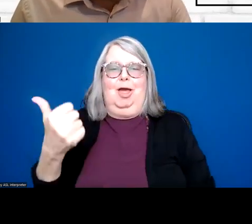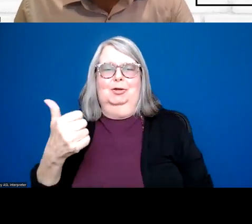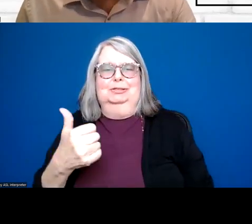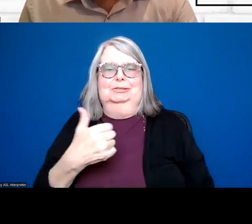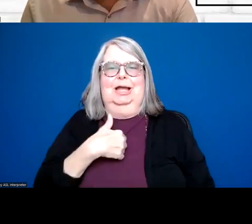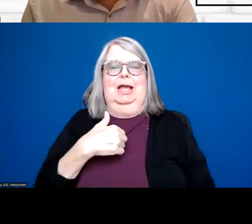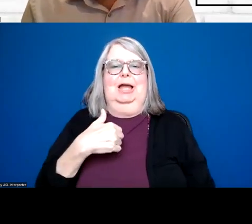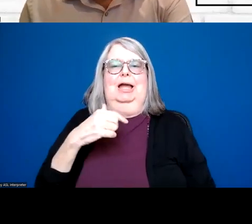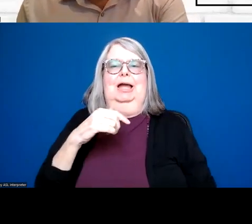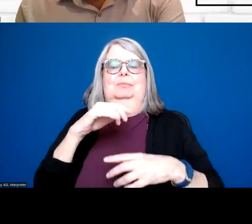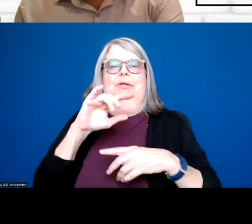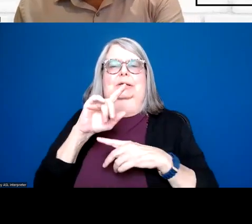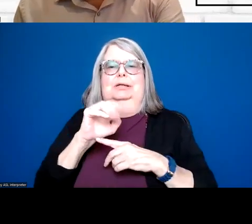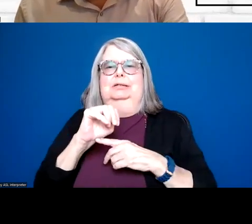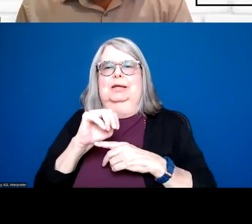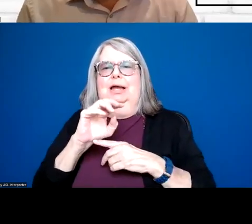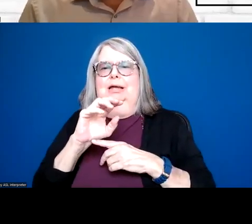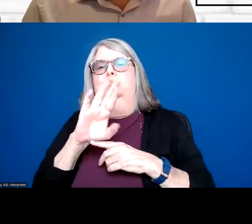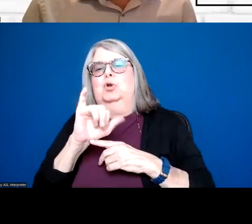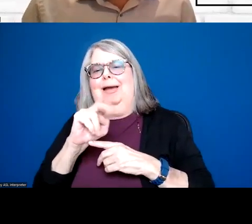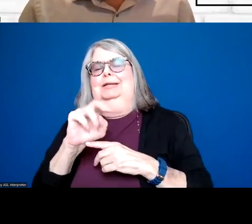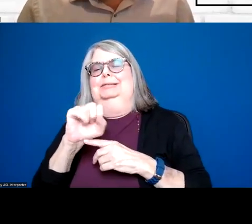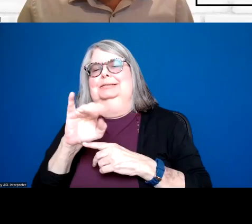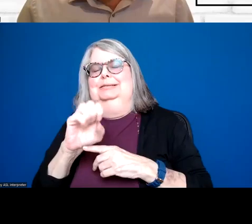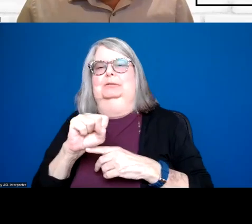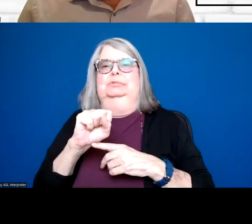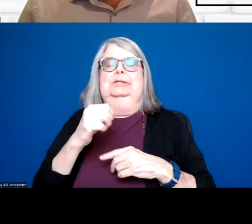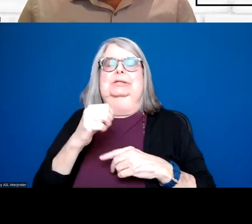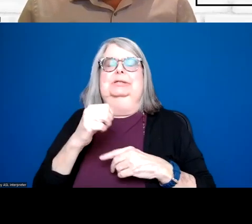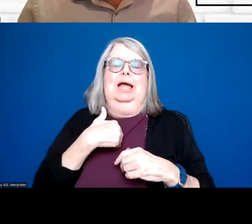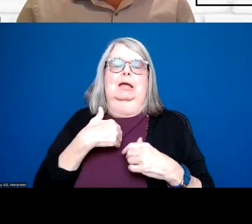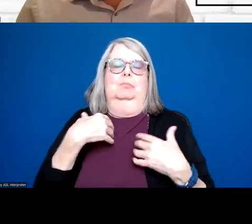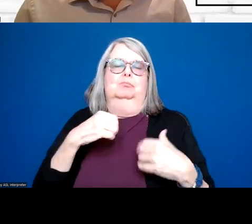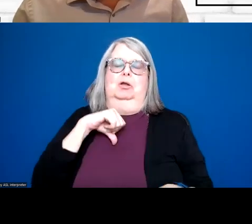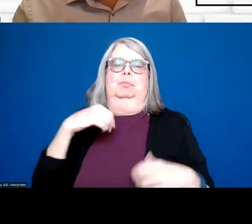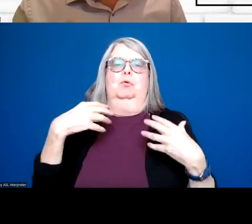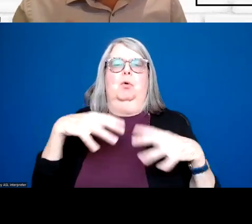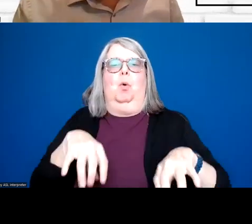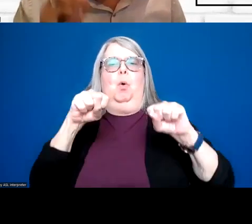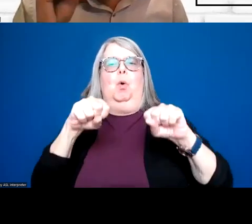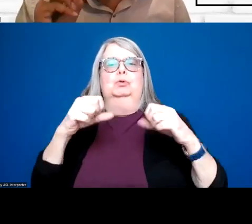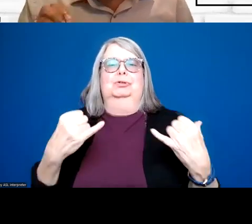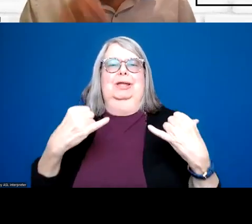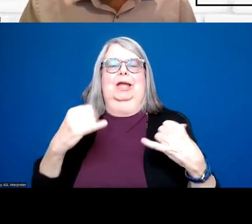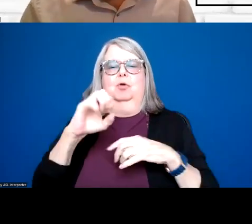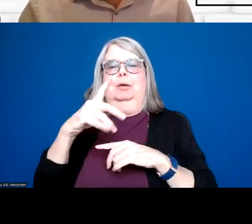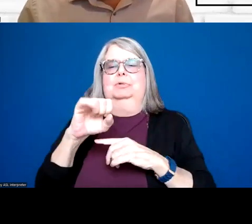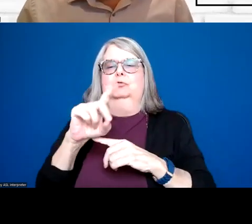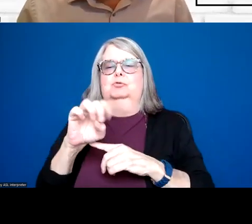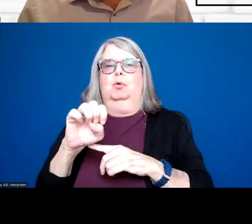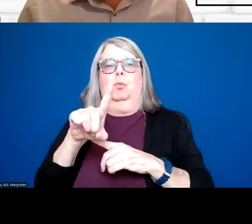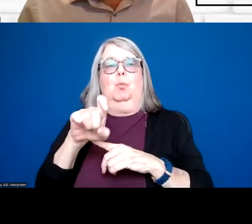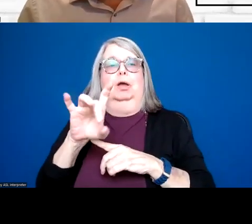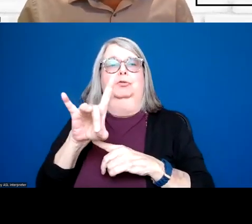Medical Advisor with NASHBIT, and I am proud to be the host today for episode 180 of